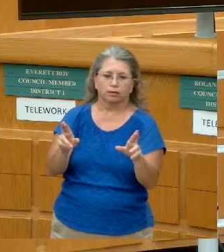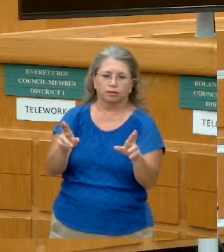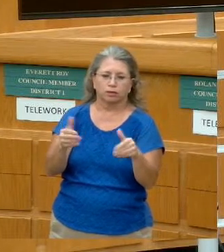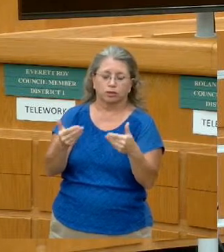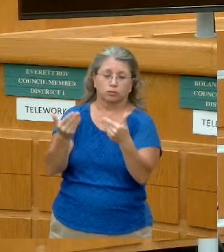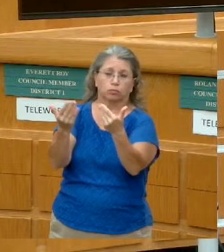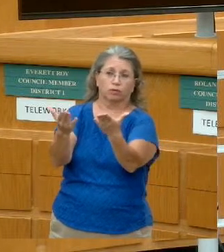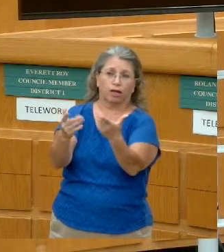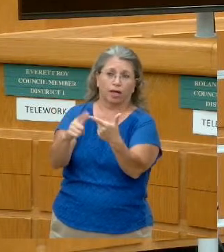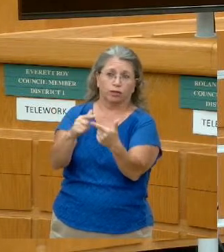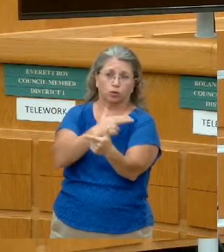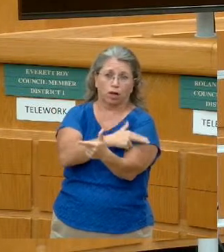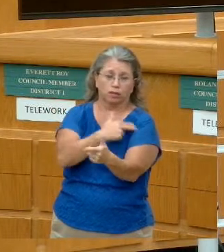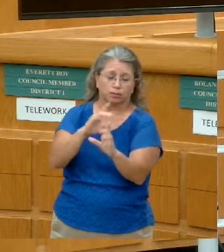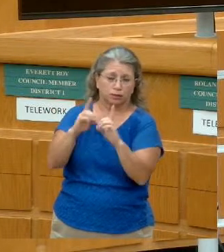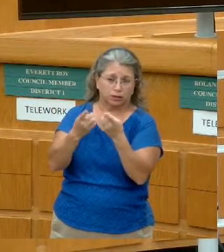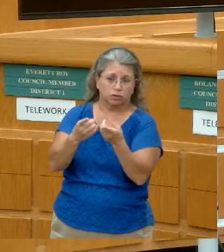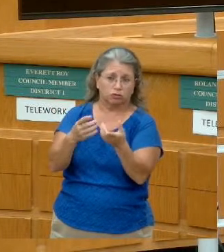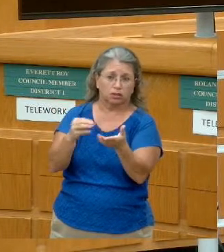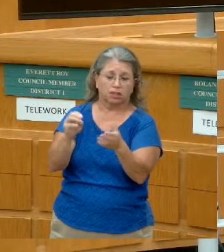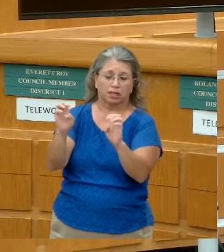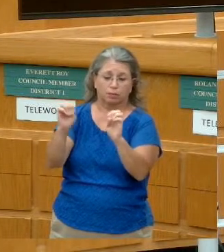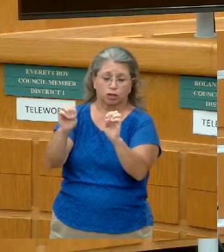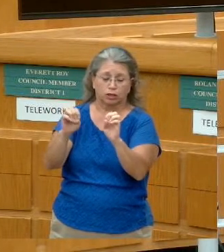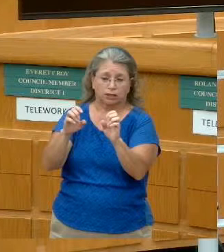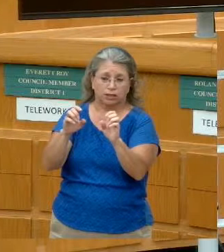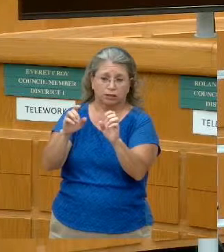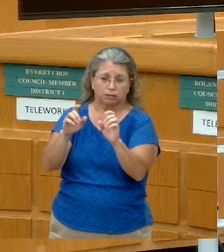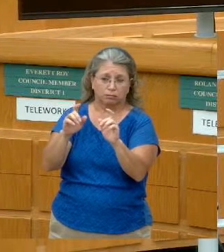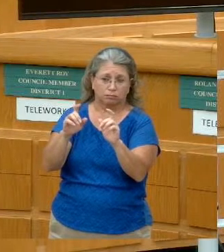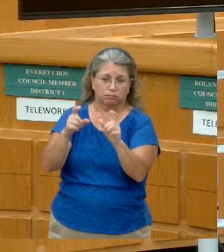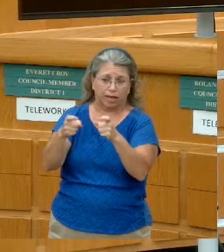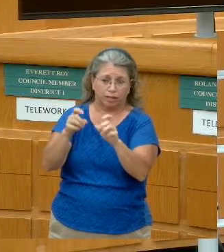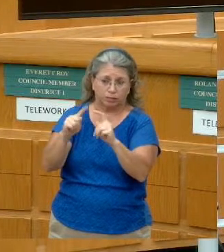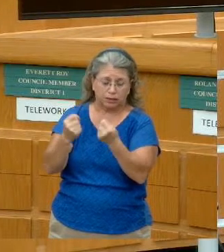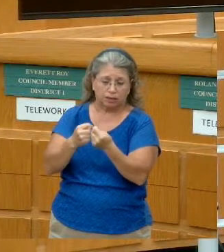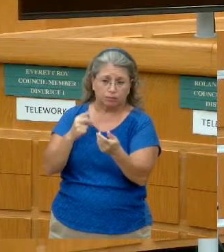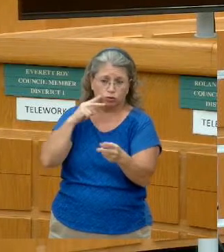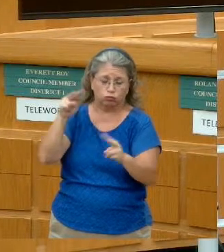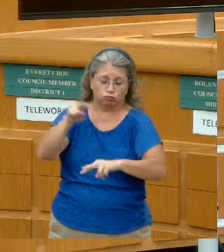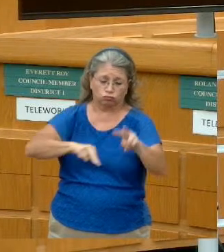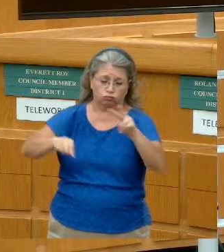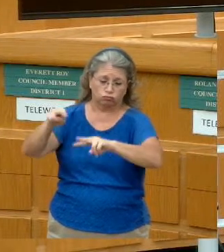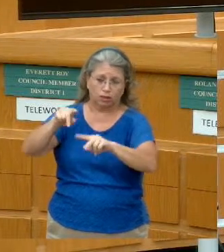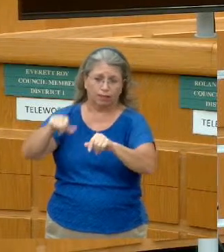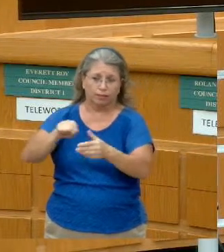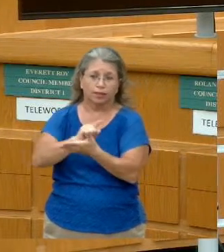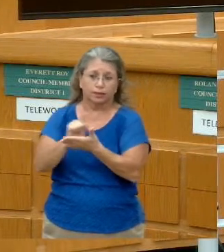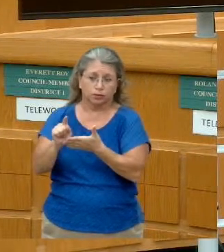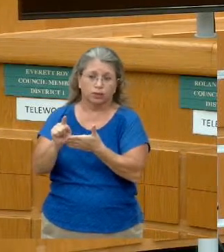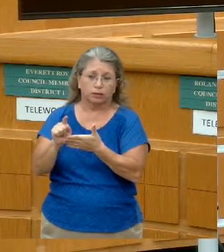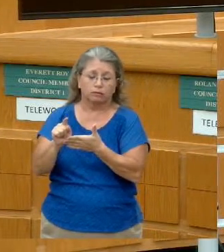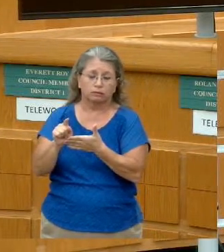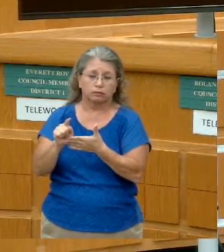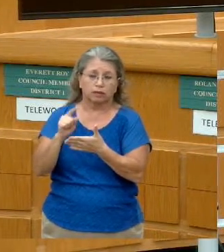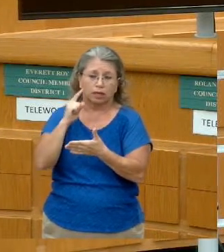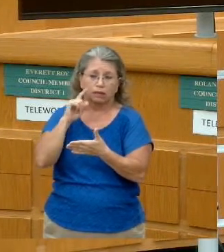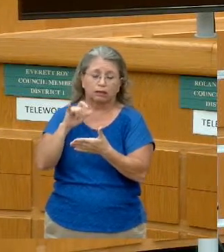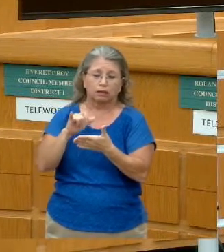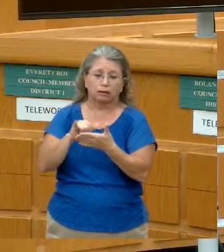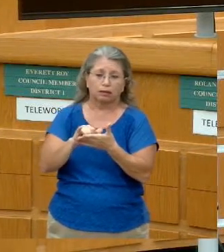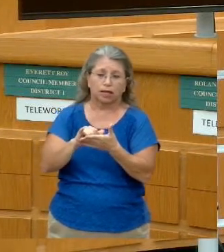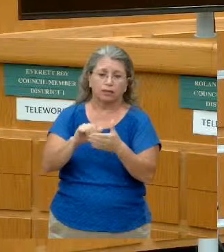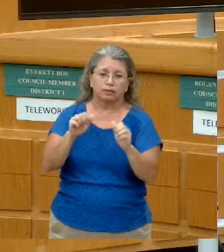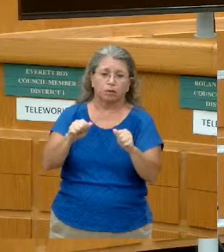hospital district and the emergency management team of the city and county to look at this week. I think that's also part of this